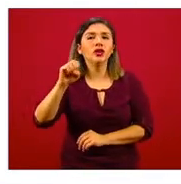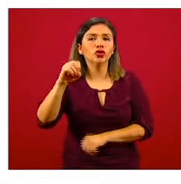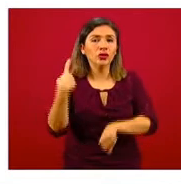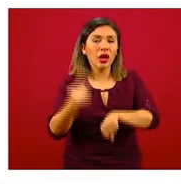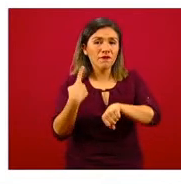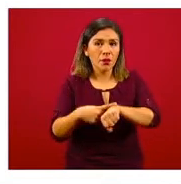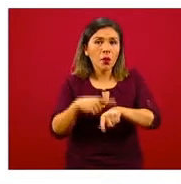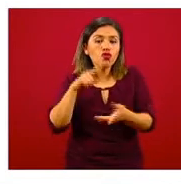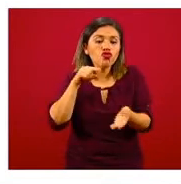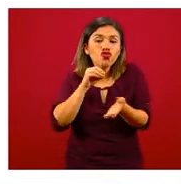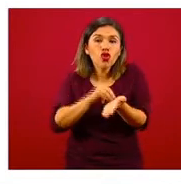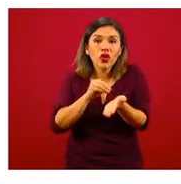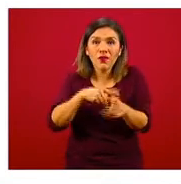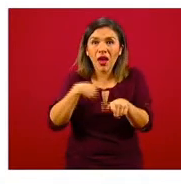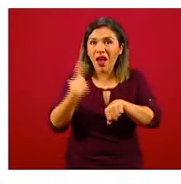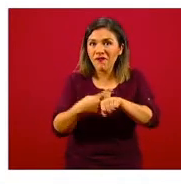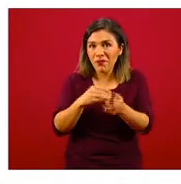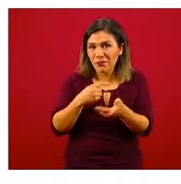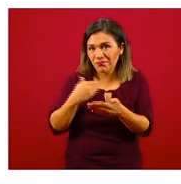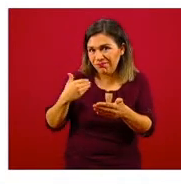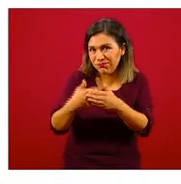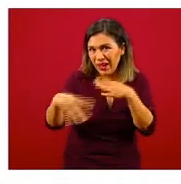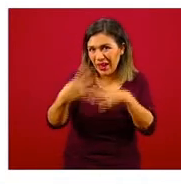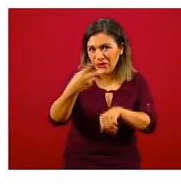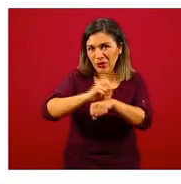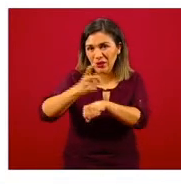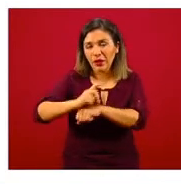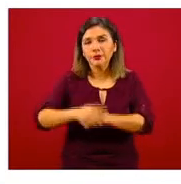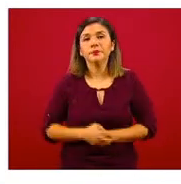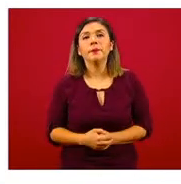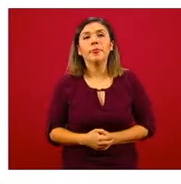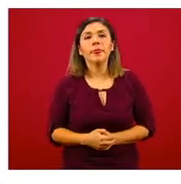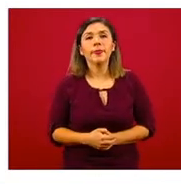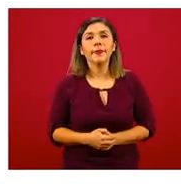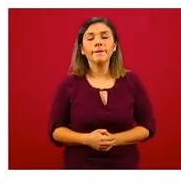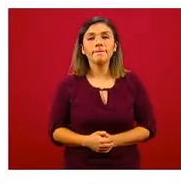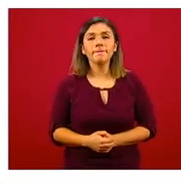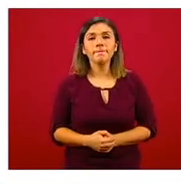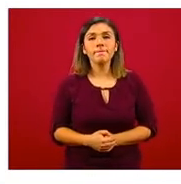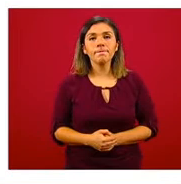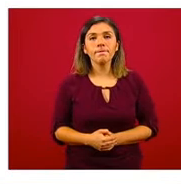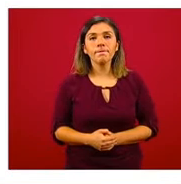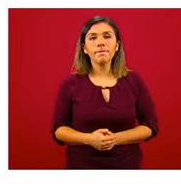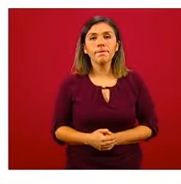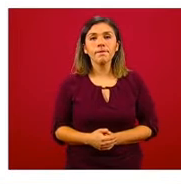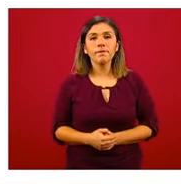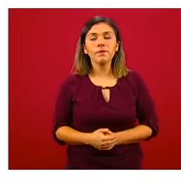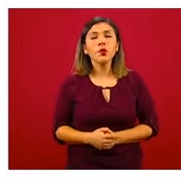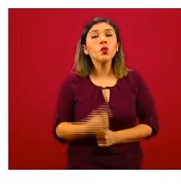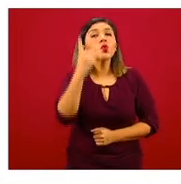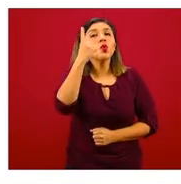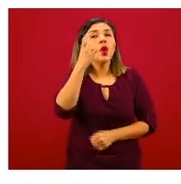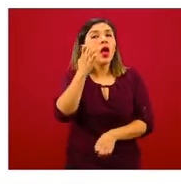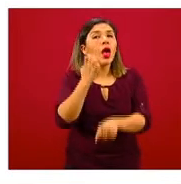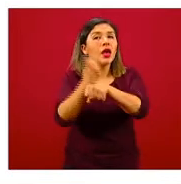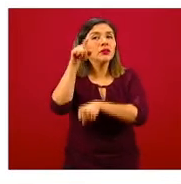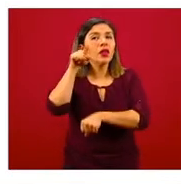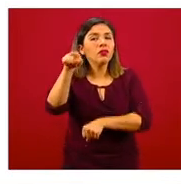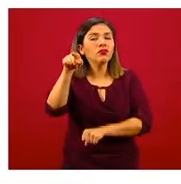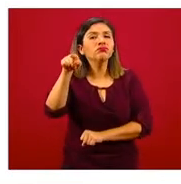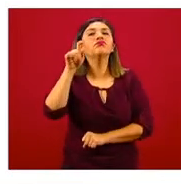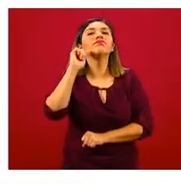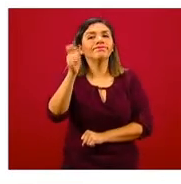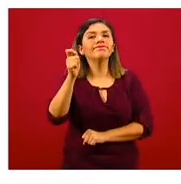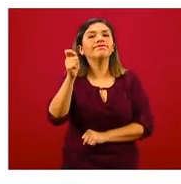than 500 cases. 80% of the entities have less than 500 cases. This is the active